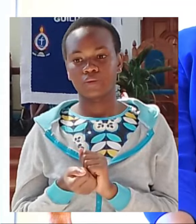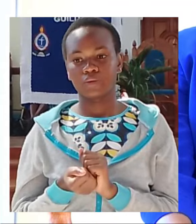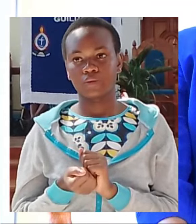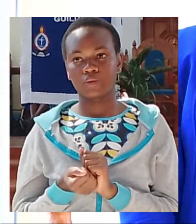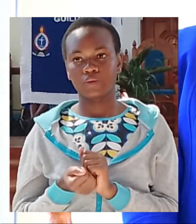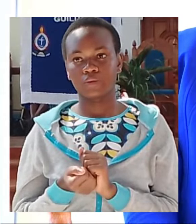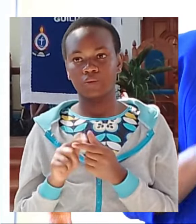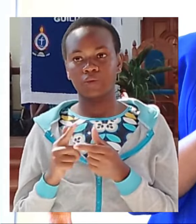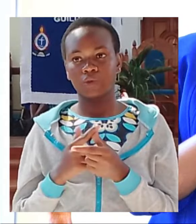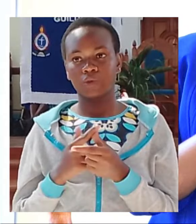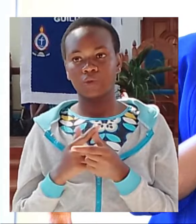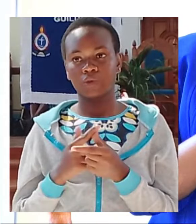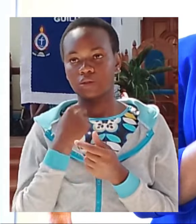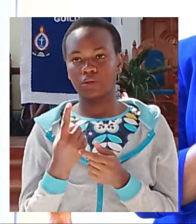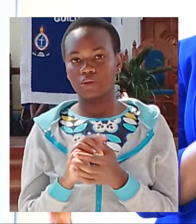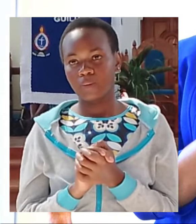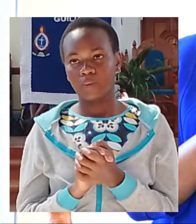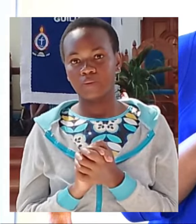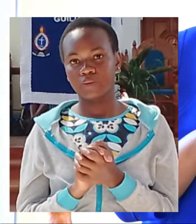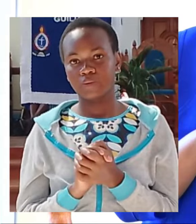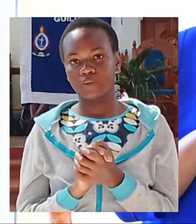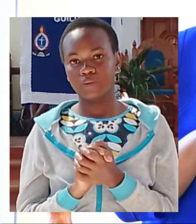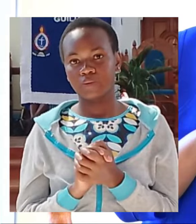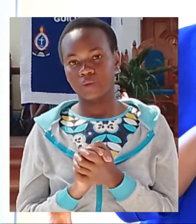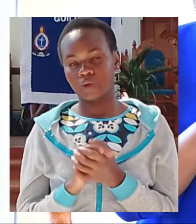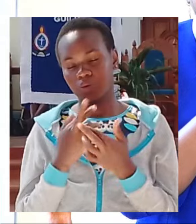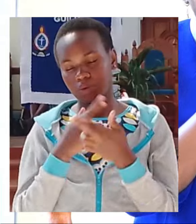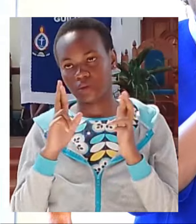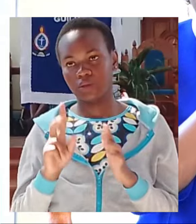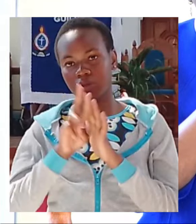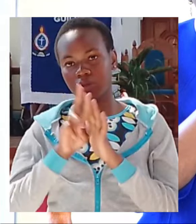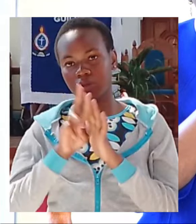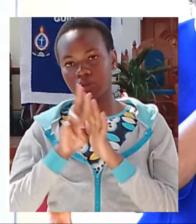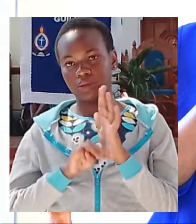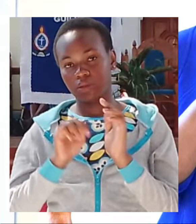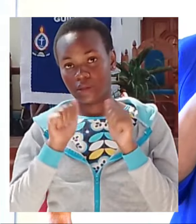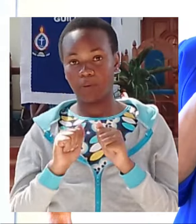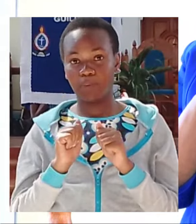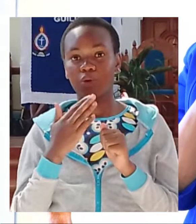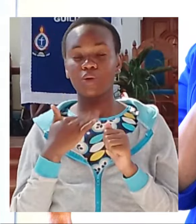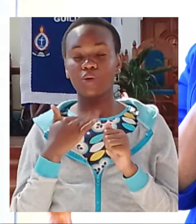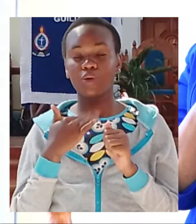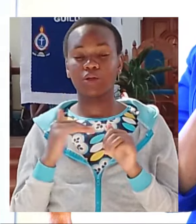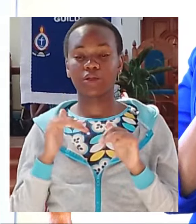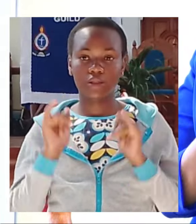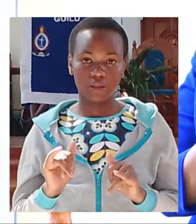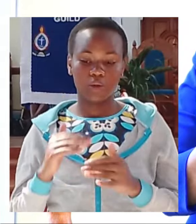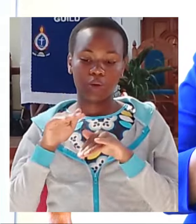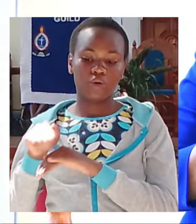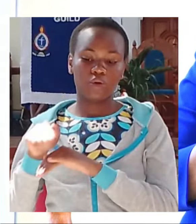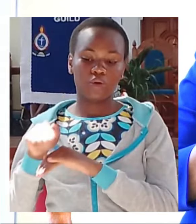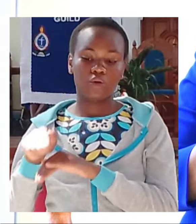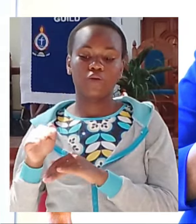Can we attain true righteousness? Yes. If we live in accordance to the will of